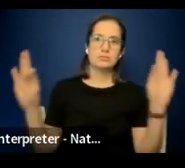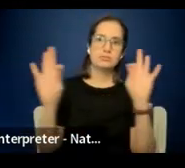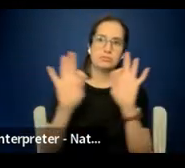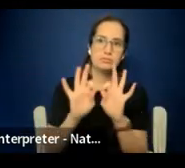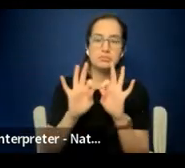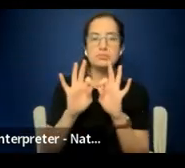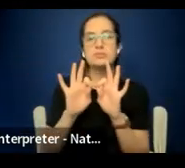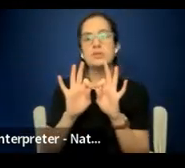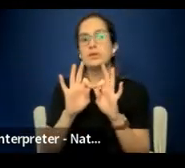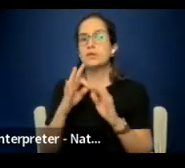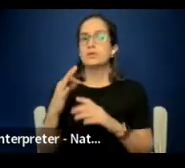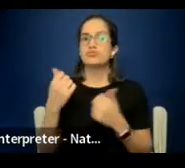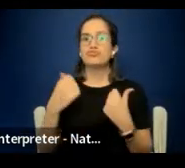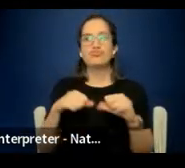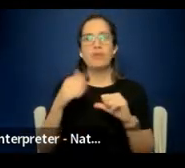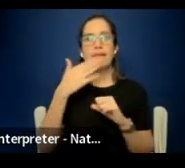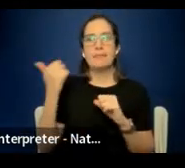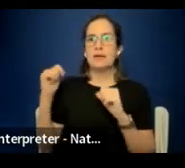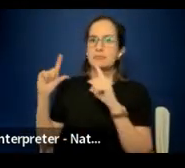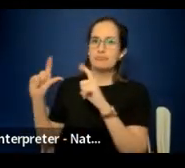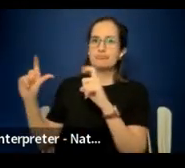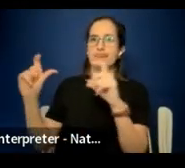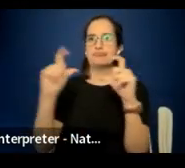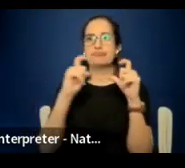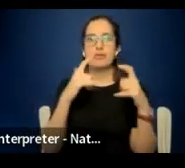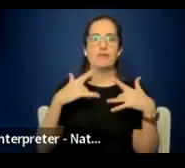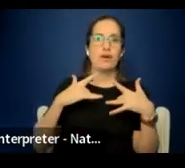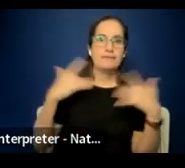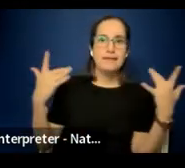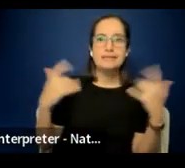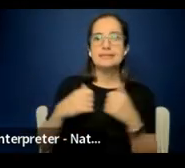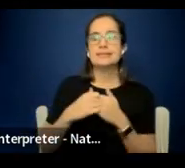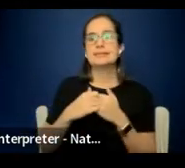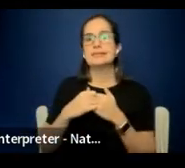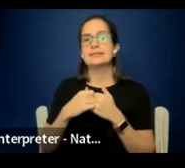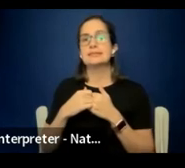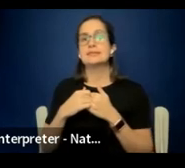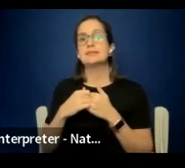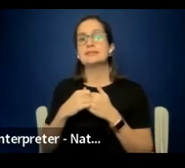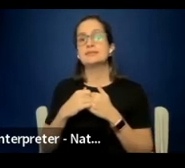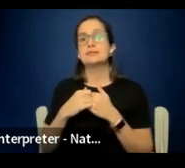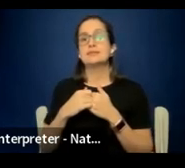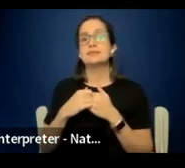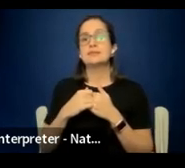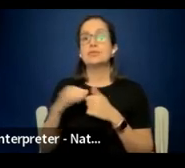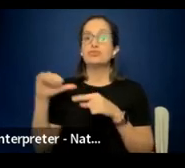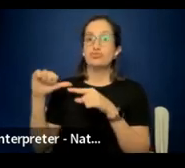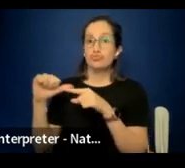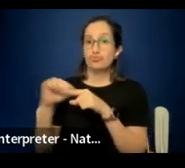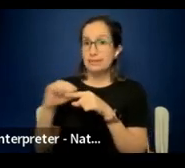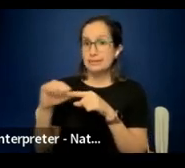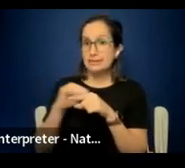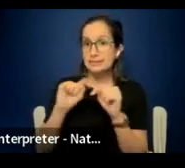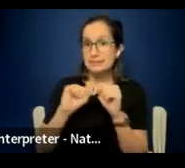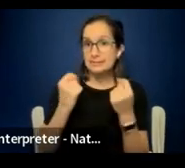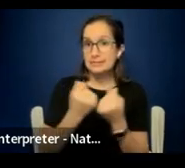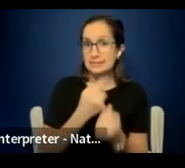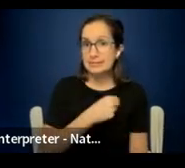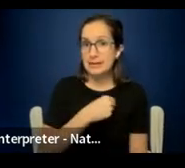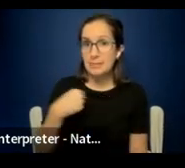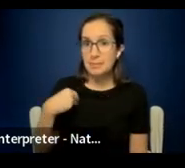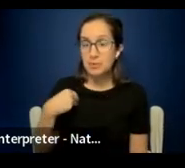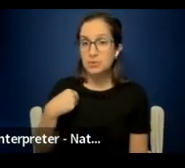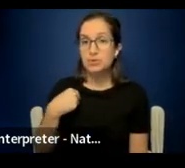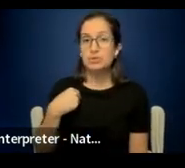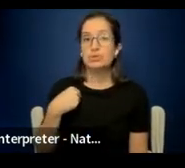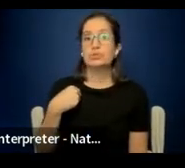take photos when you can at events. Investing in, you know, training team members in order to doing that, you know,